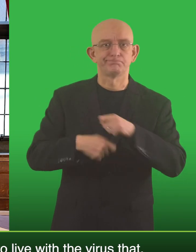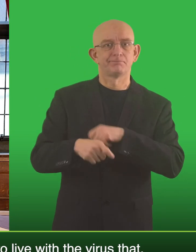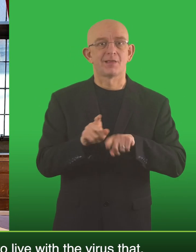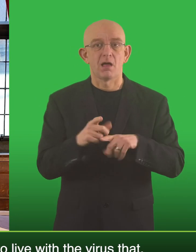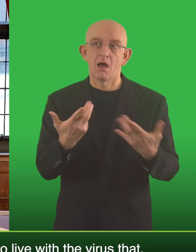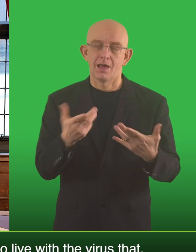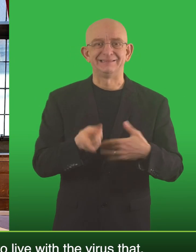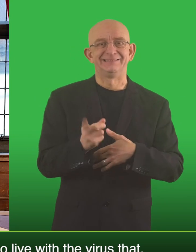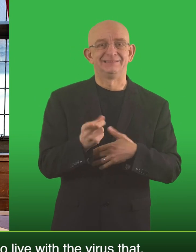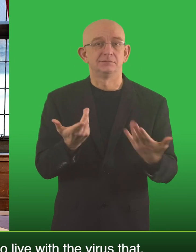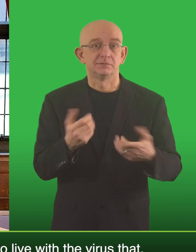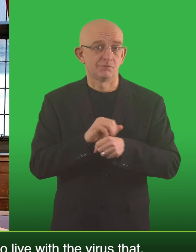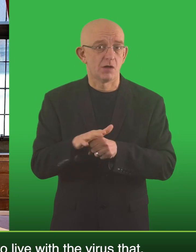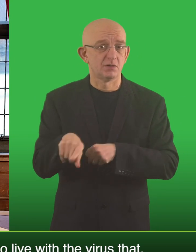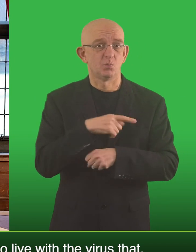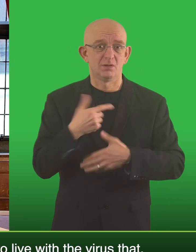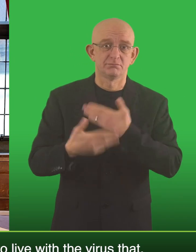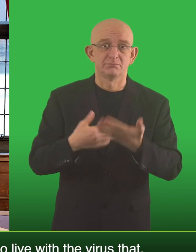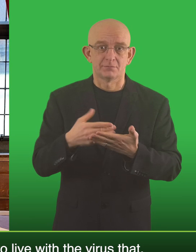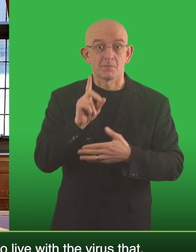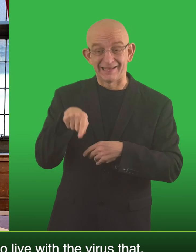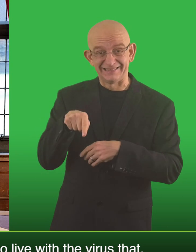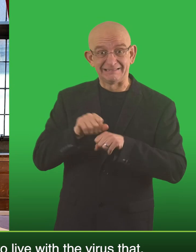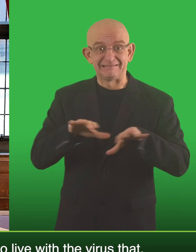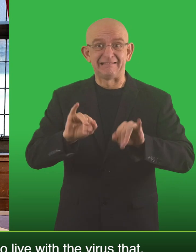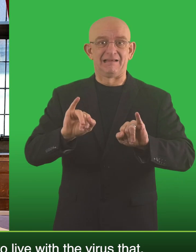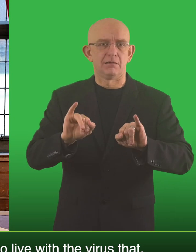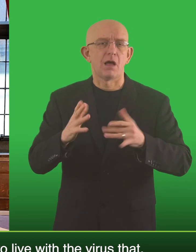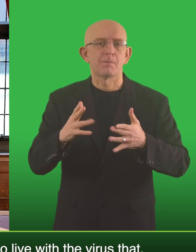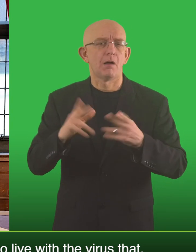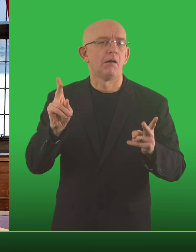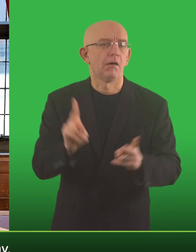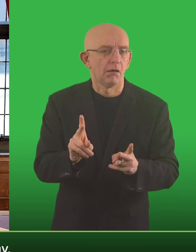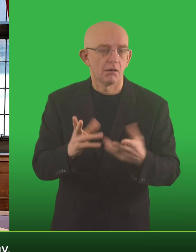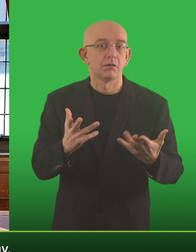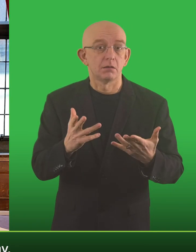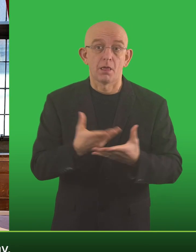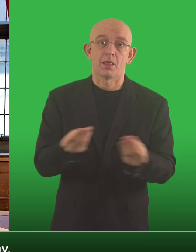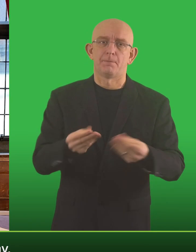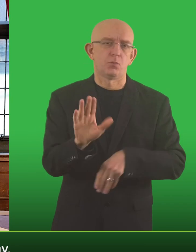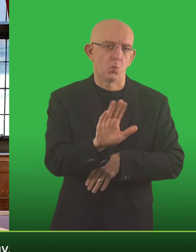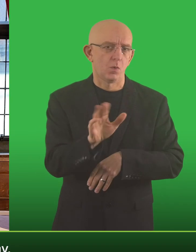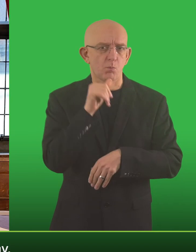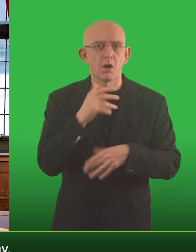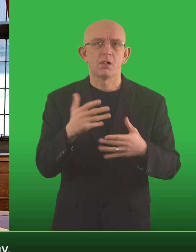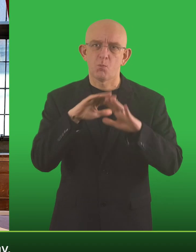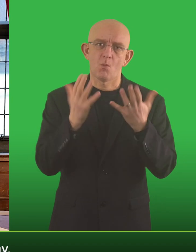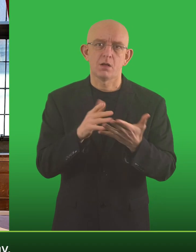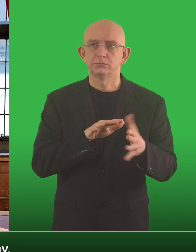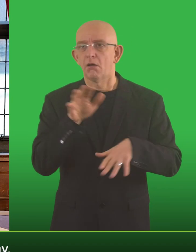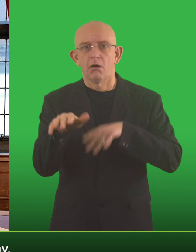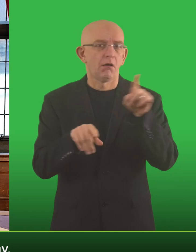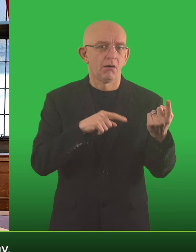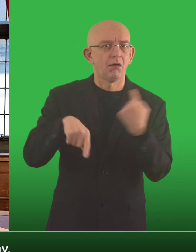learning to live with the virus, and learning to live with a virus that's, as I say, been largely defanged. It's not going to go away. It's going to be circulating around the